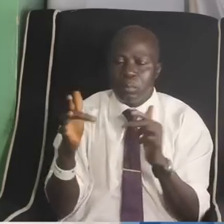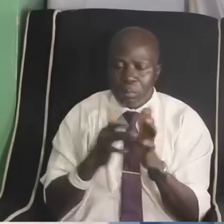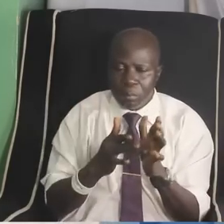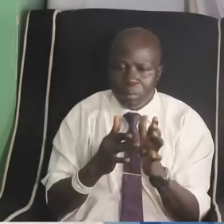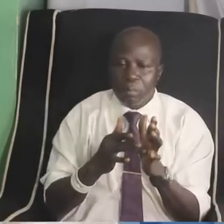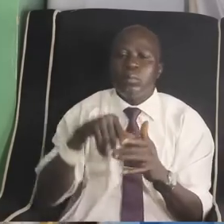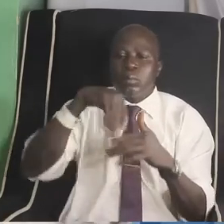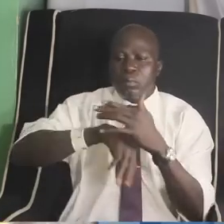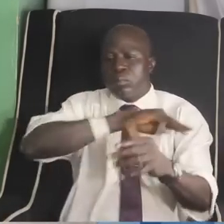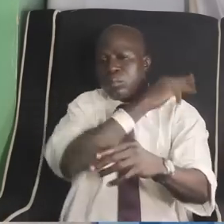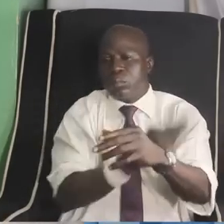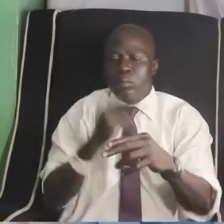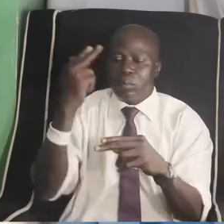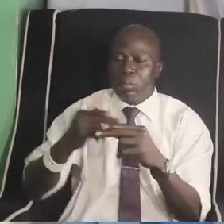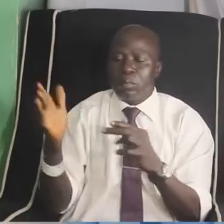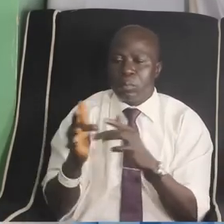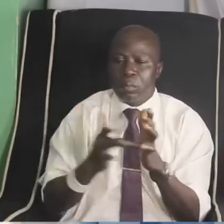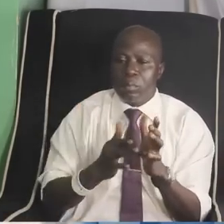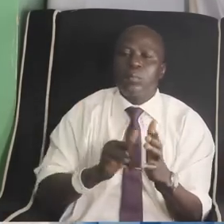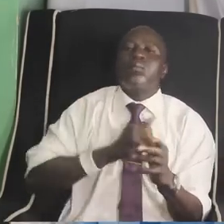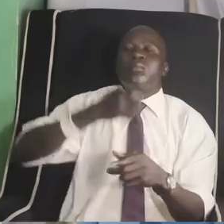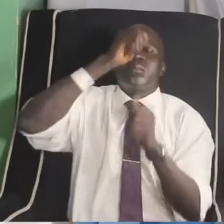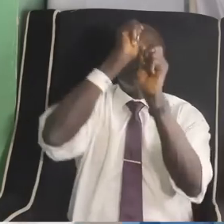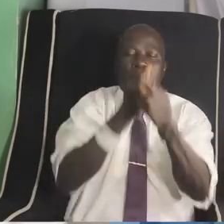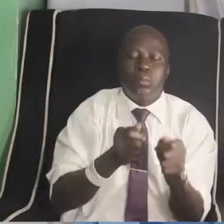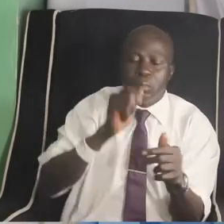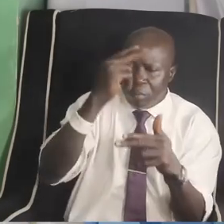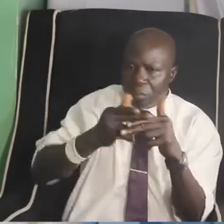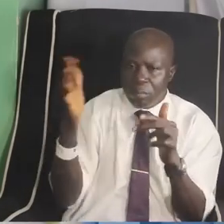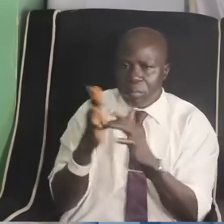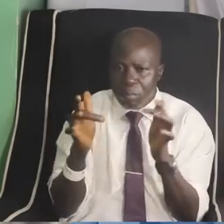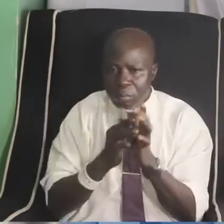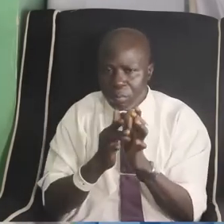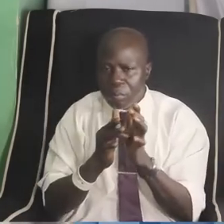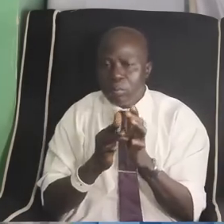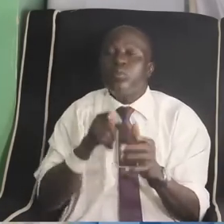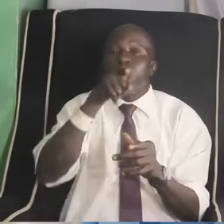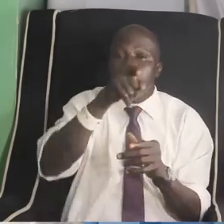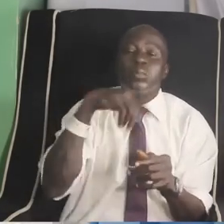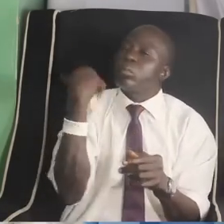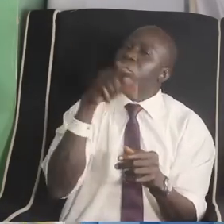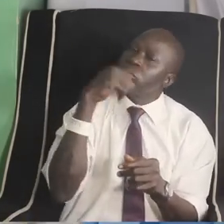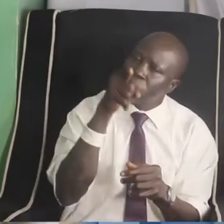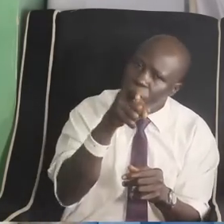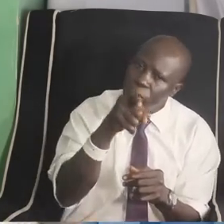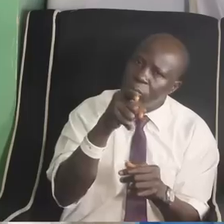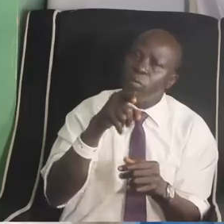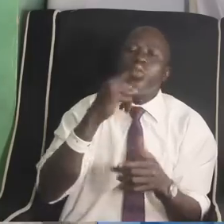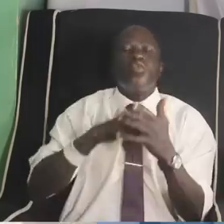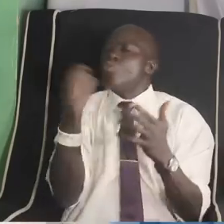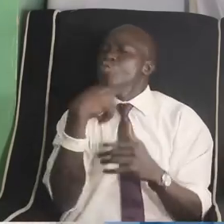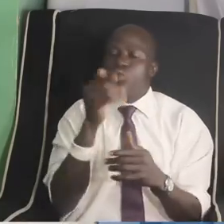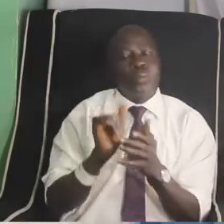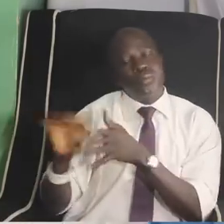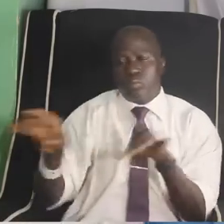Jesus. Ela la moto. In the mighty name. So tell it. I prophesy. Ni oruko Jesu. In the name of Jesus. You are the one I'm talking to. Embassy